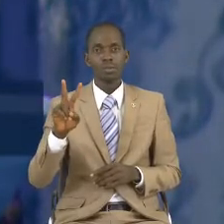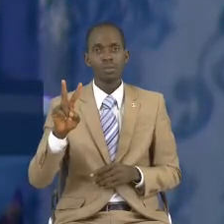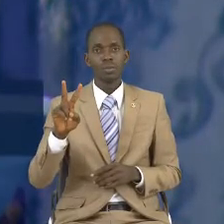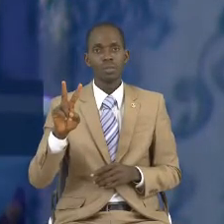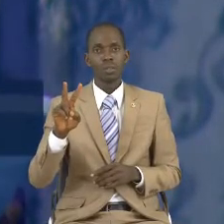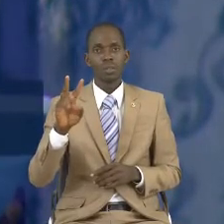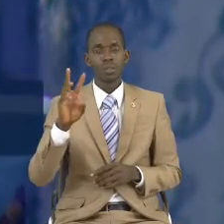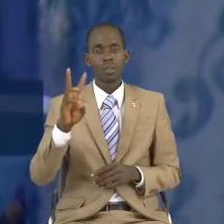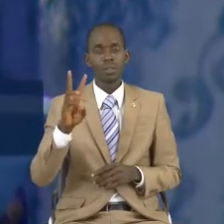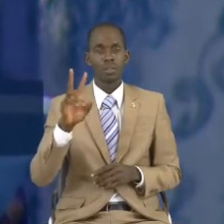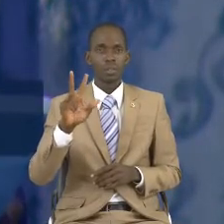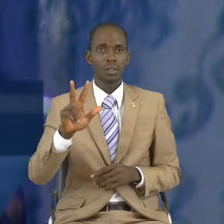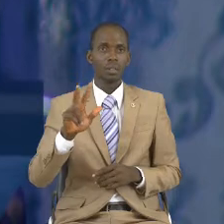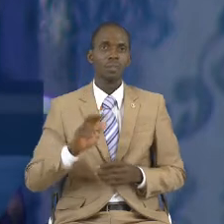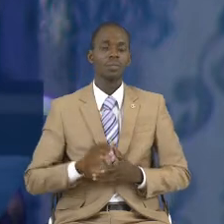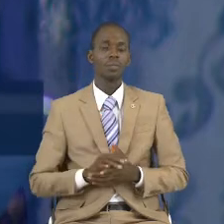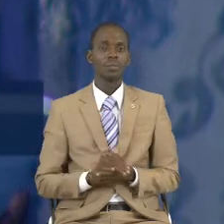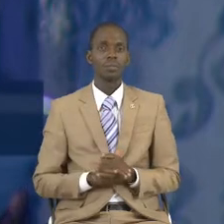six three